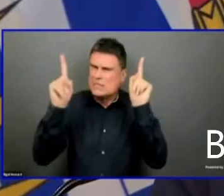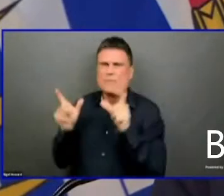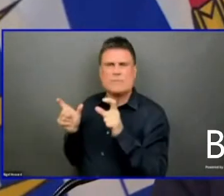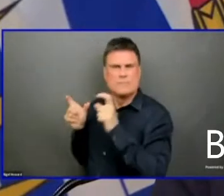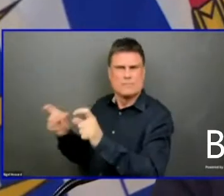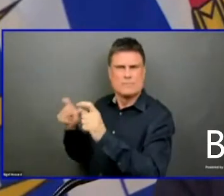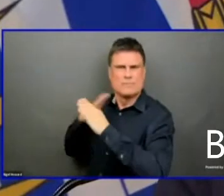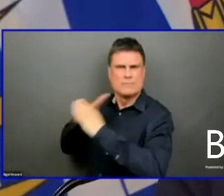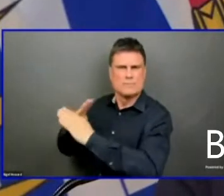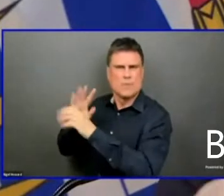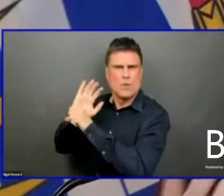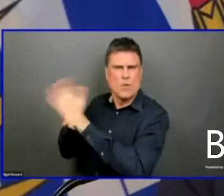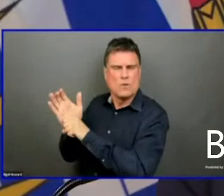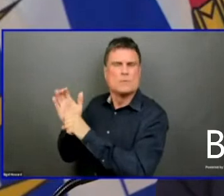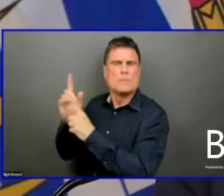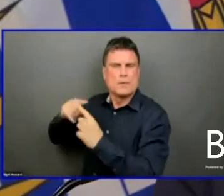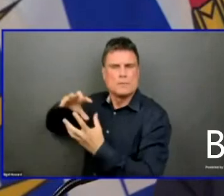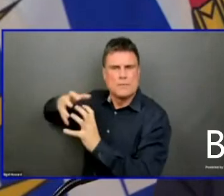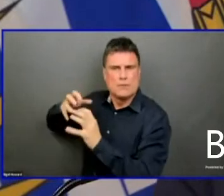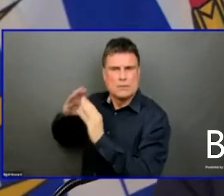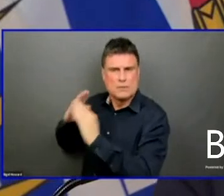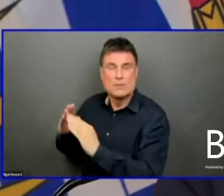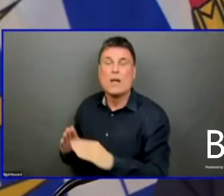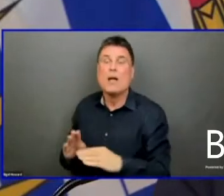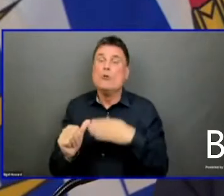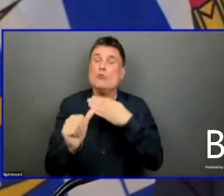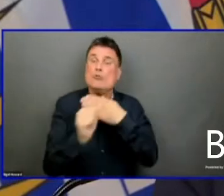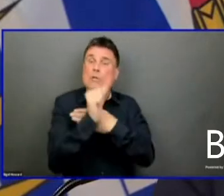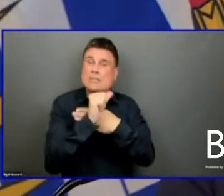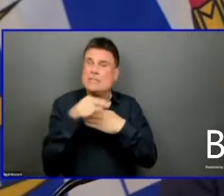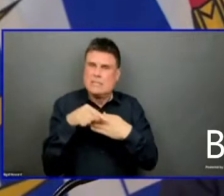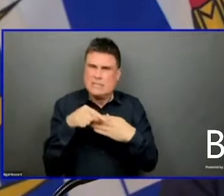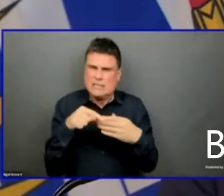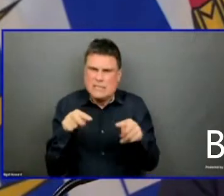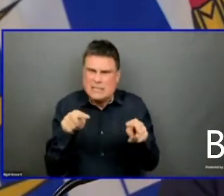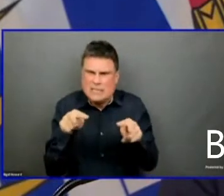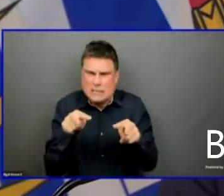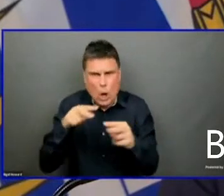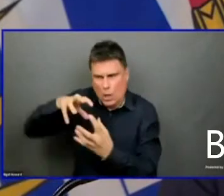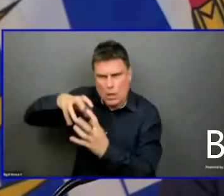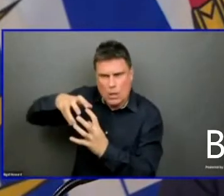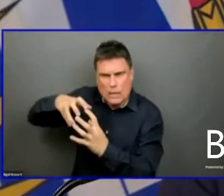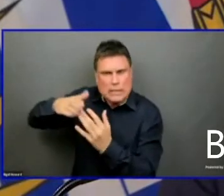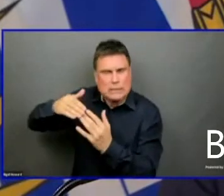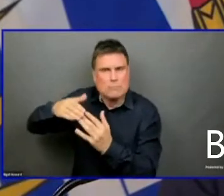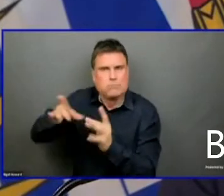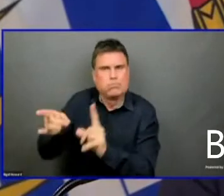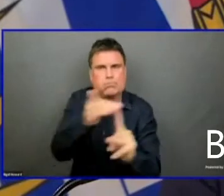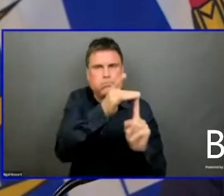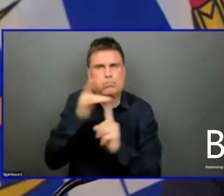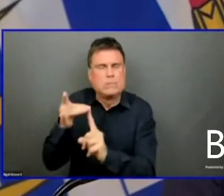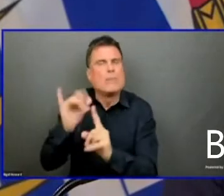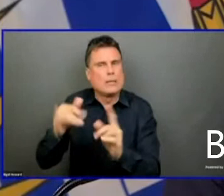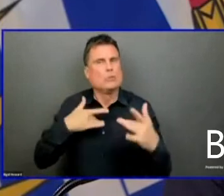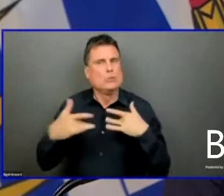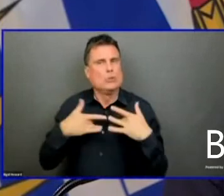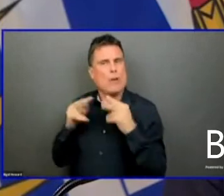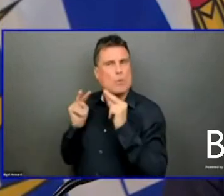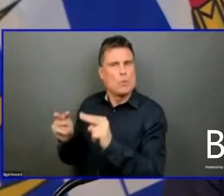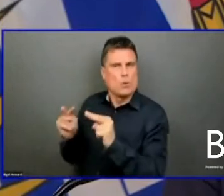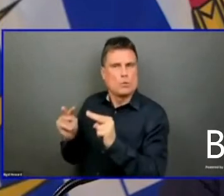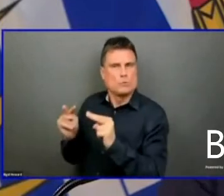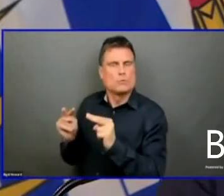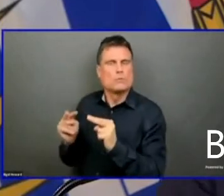changed because this virus is transmitting more easily. So we have restrictions on indoor gatherings with your